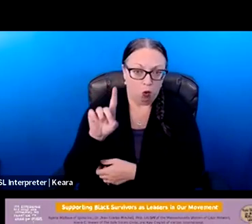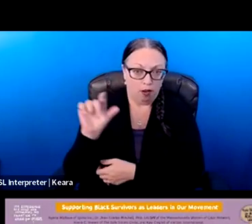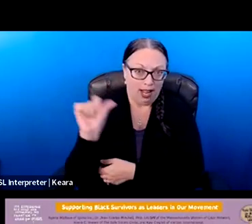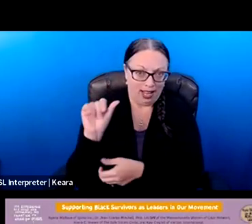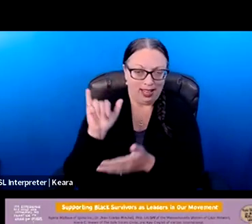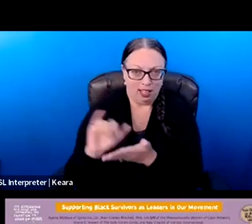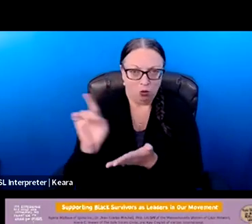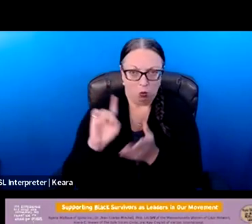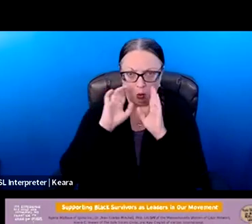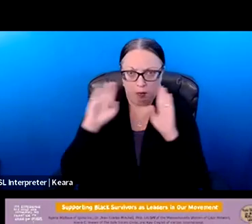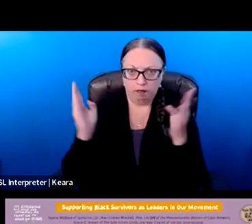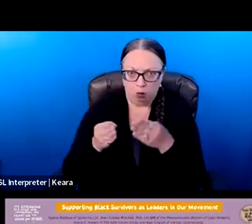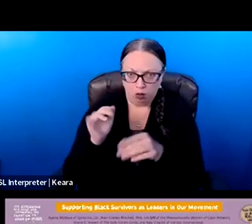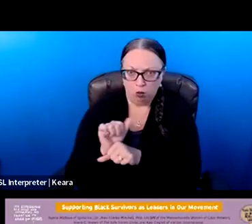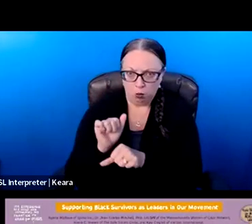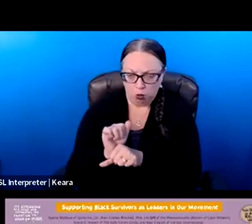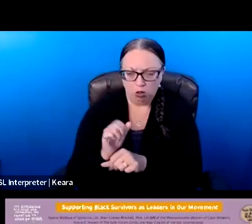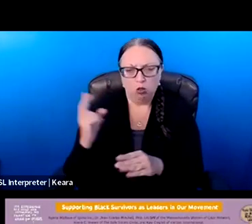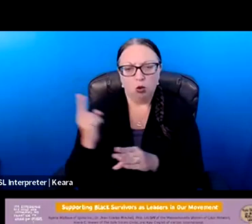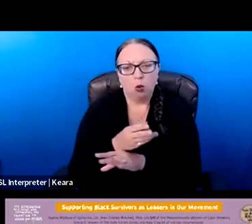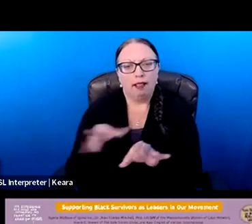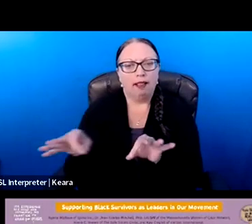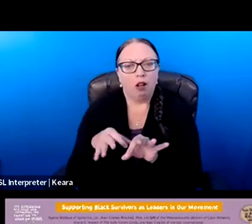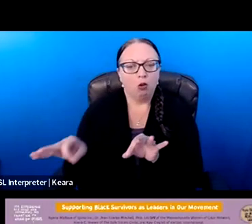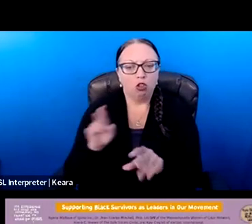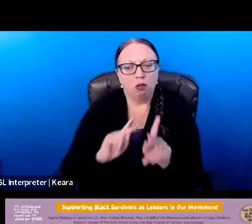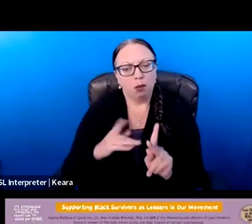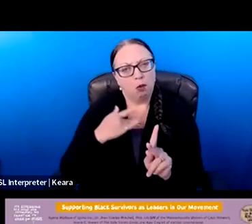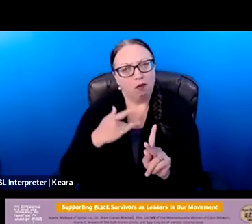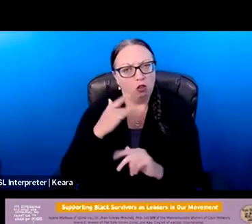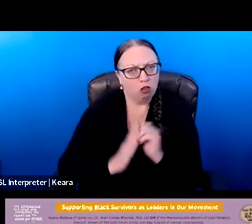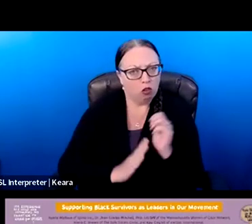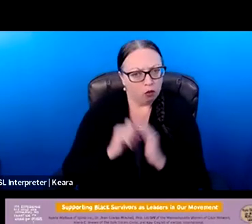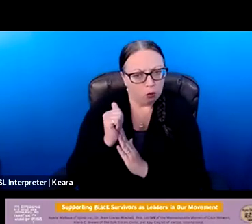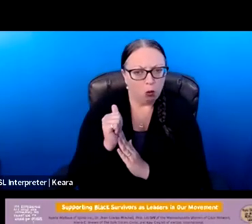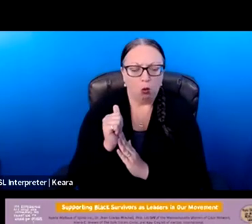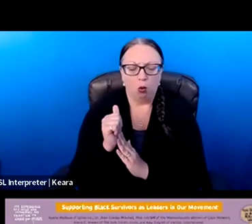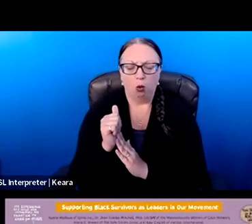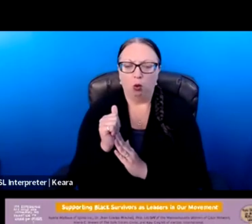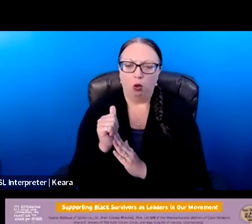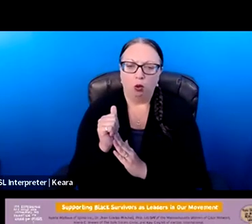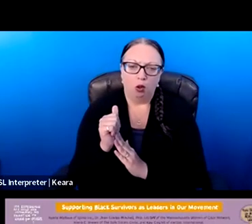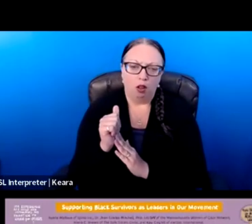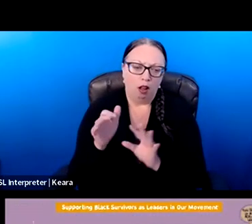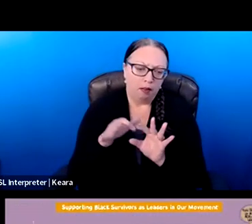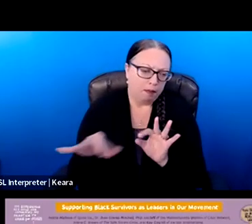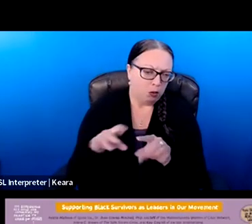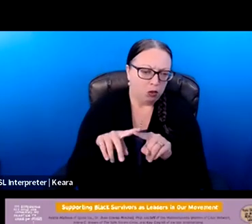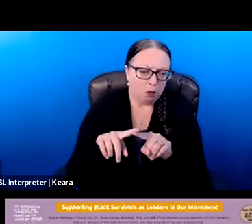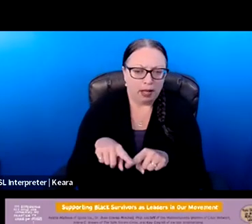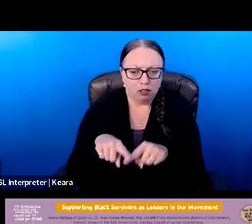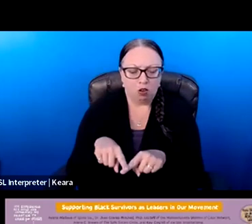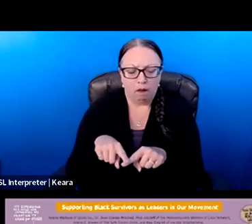on, and using language that makes people feel comfortable, using language that's not too legal, using language that is, based